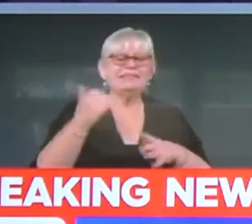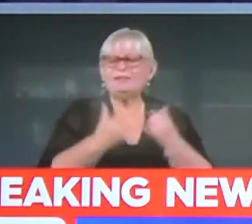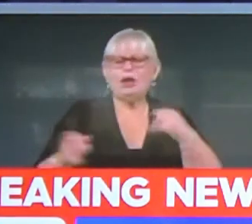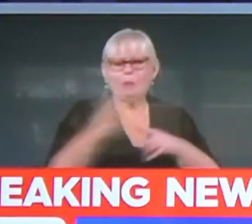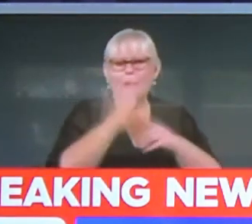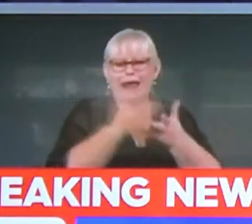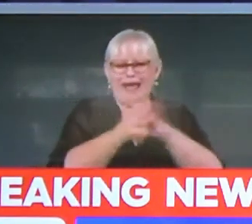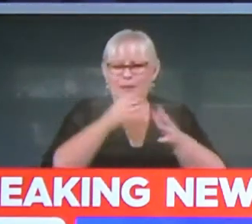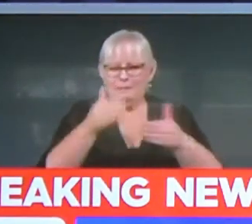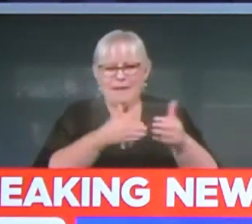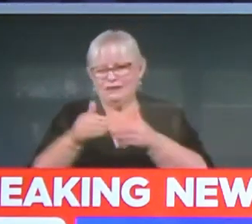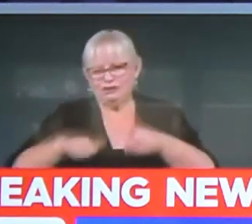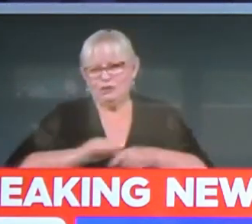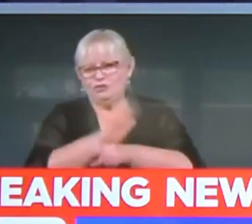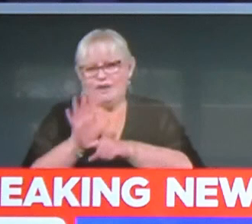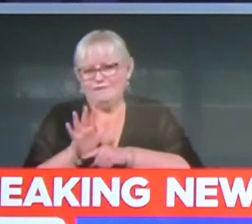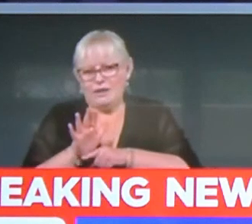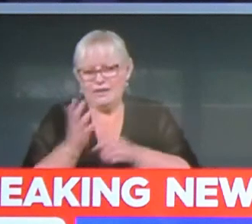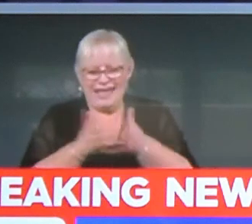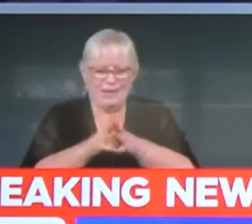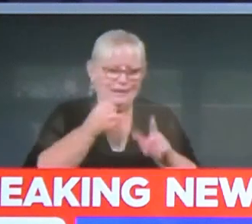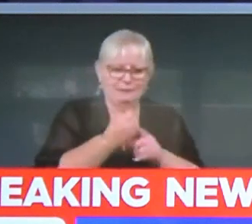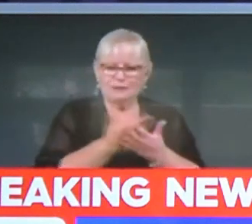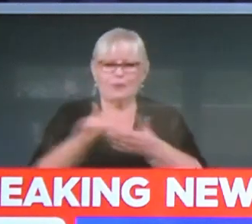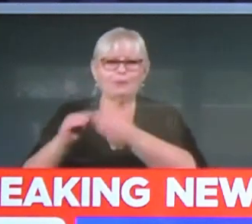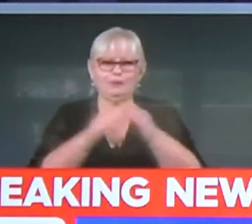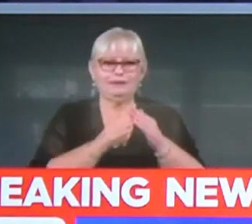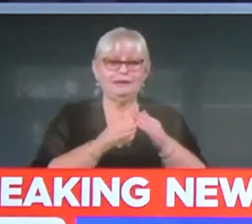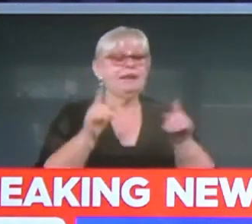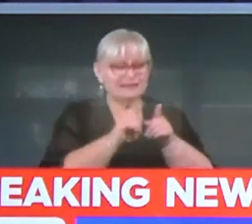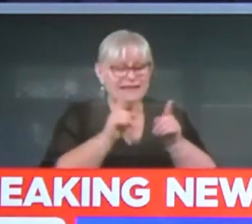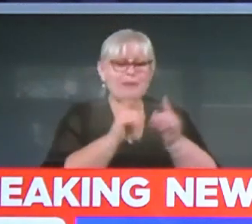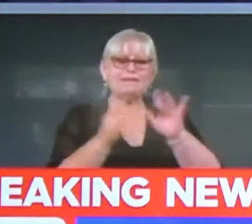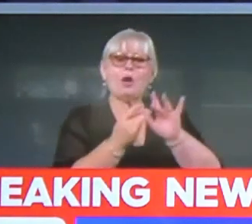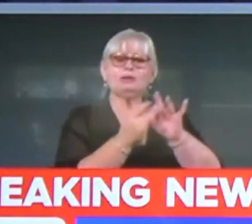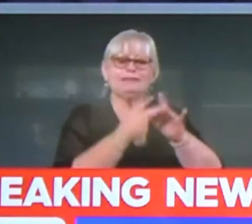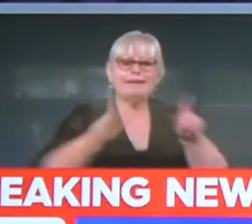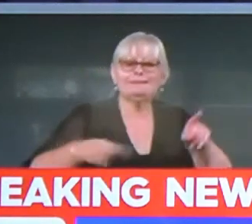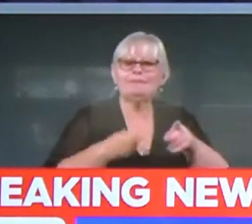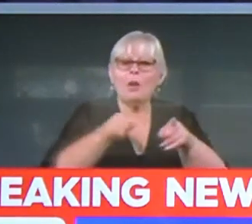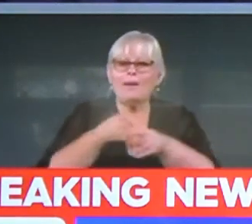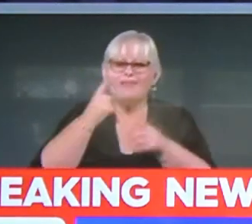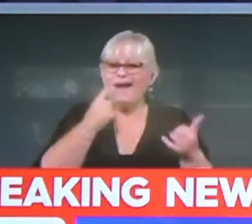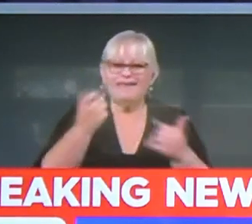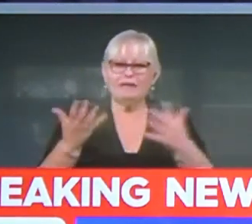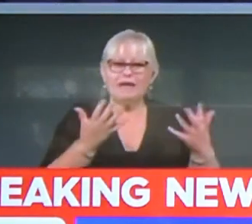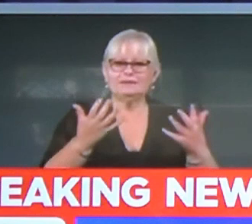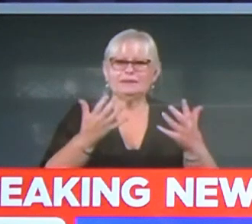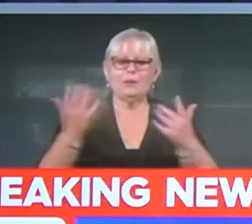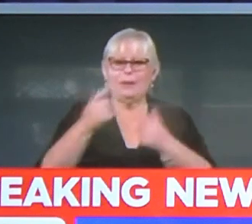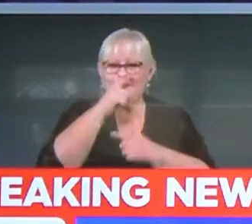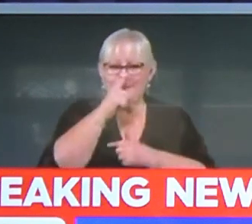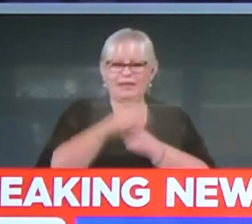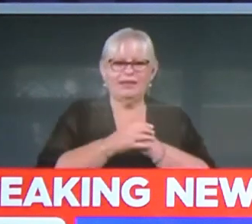we manage the coronavirus and its impact, as is the contact tracing. And we're doing a lot of effective work there about how